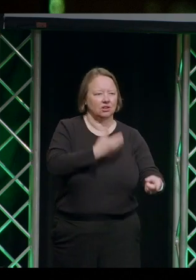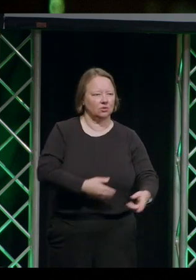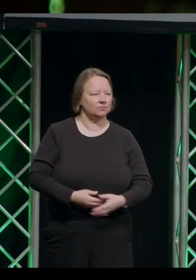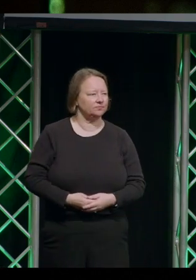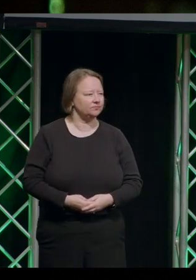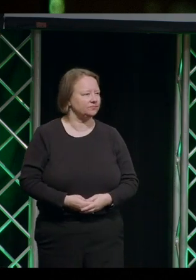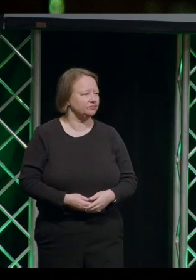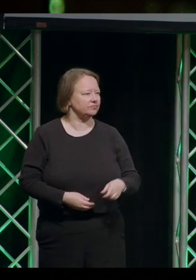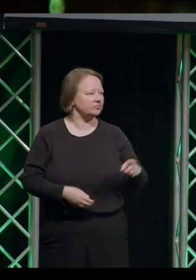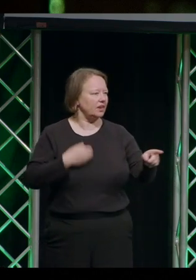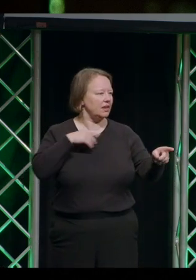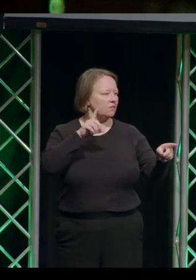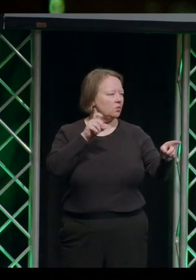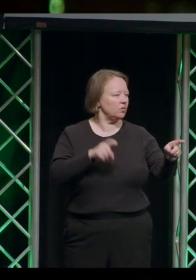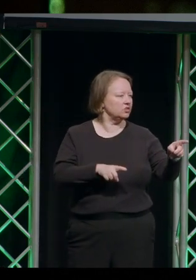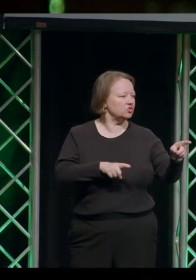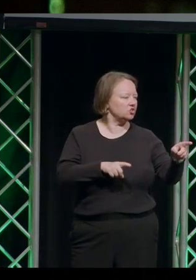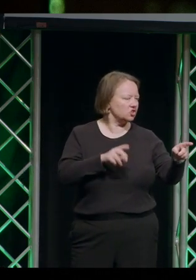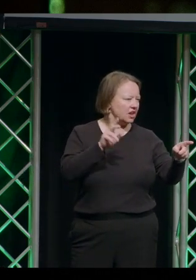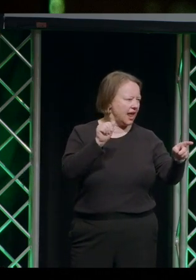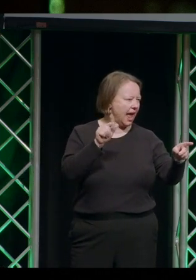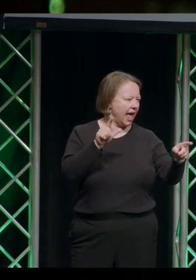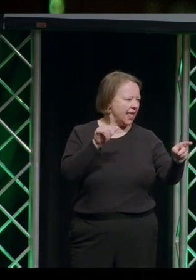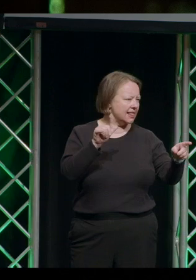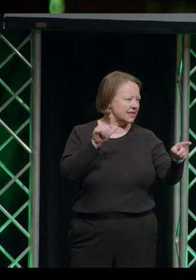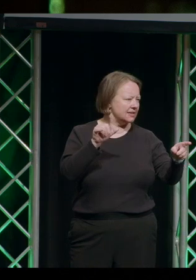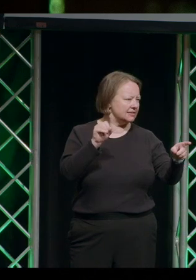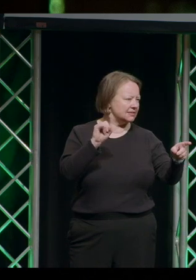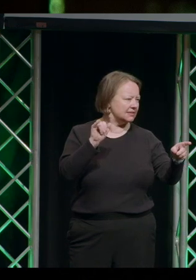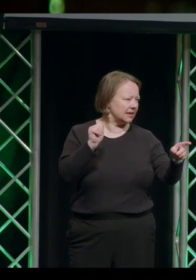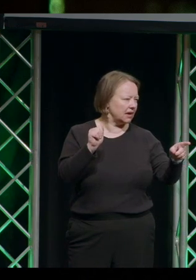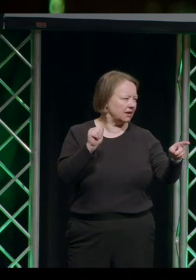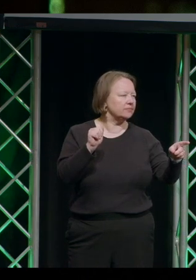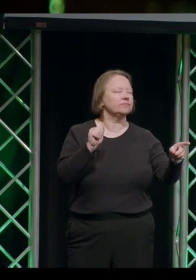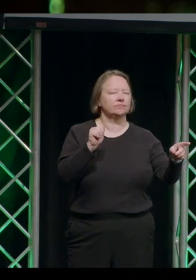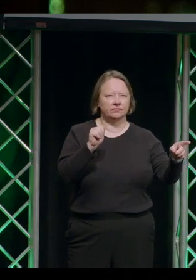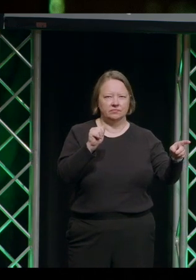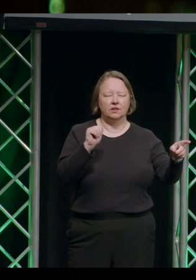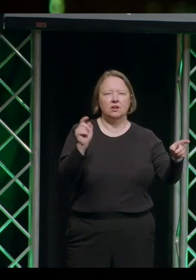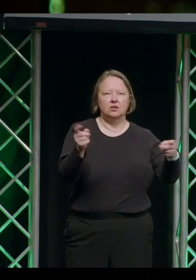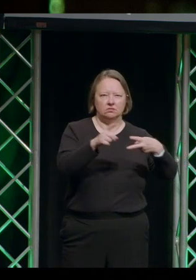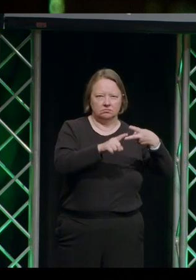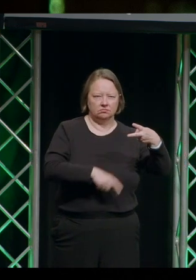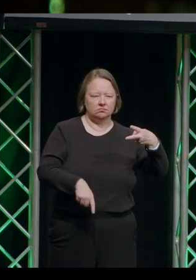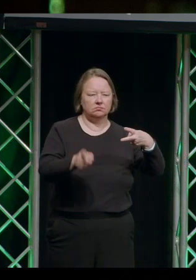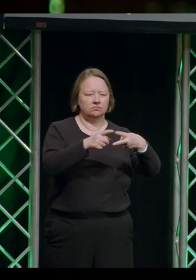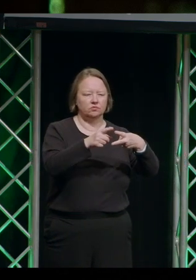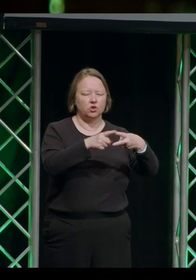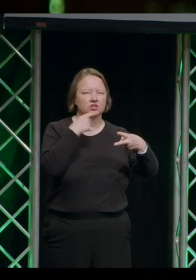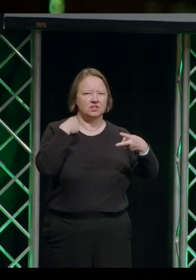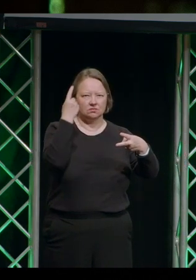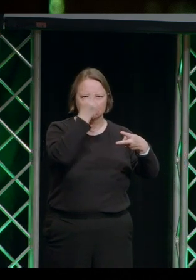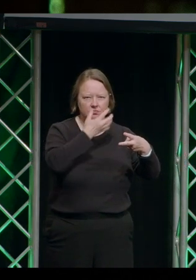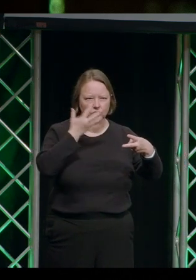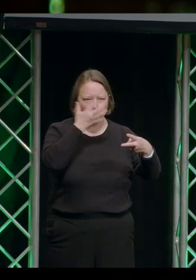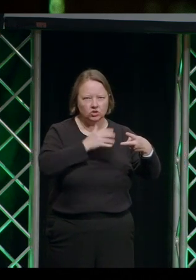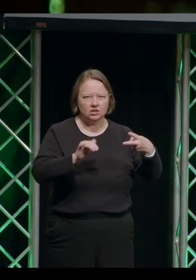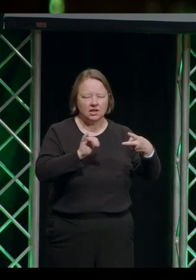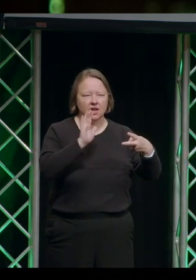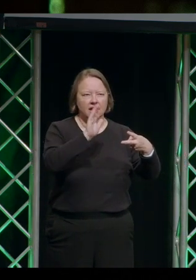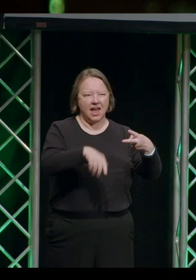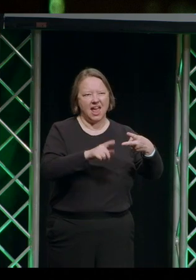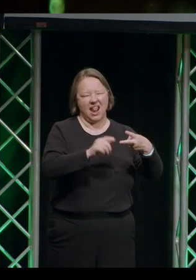I have a question for you. Two parts, actually. The first part is around the aesthetics and performance of your material.